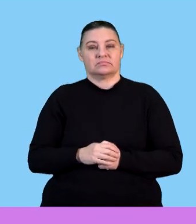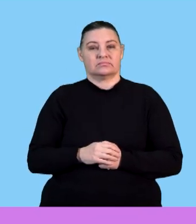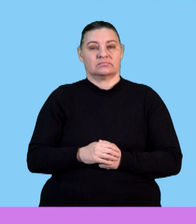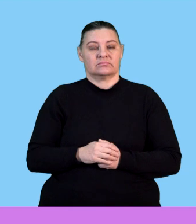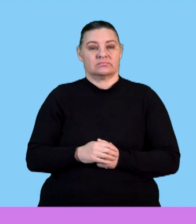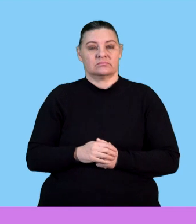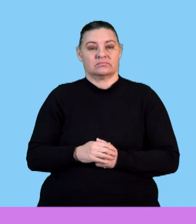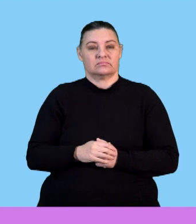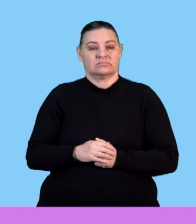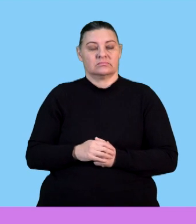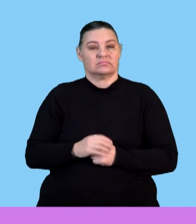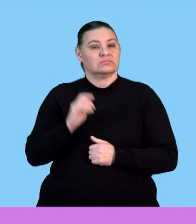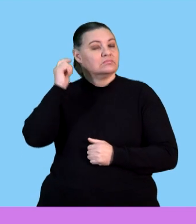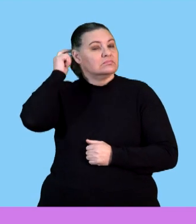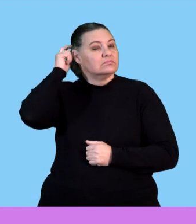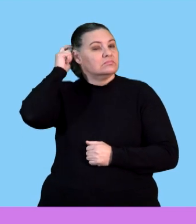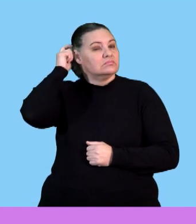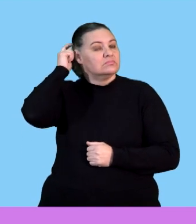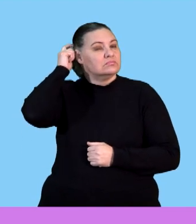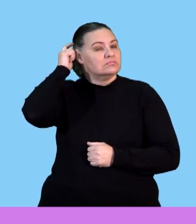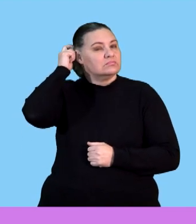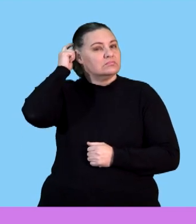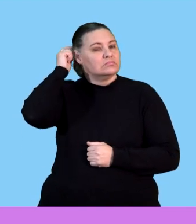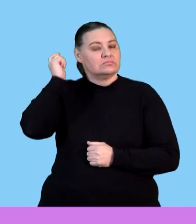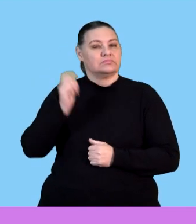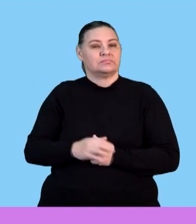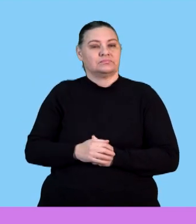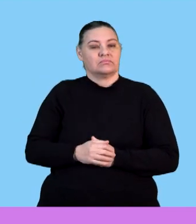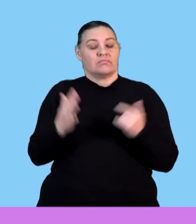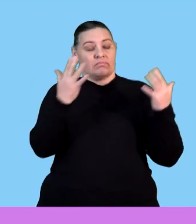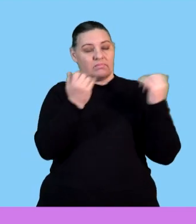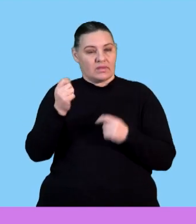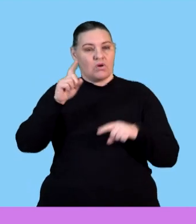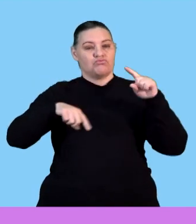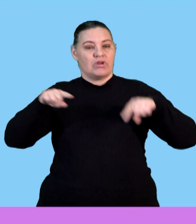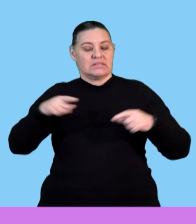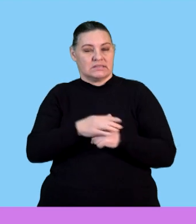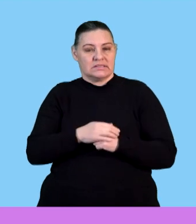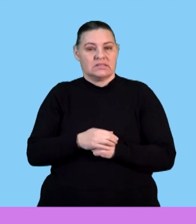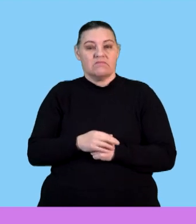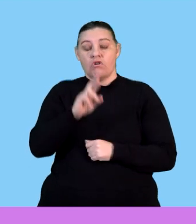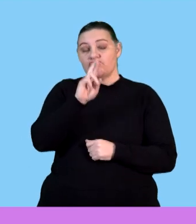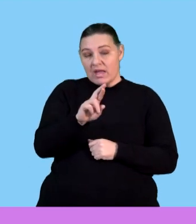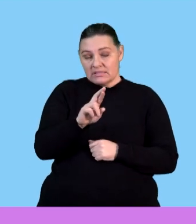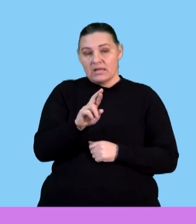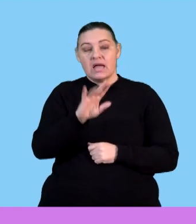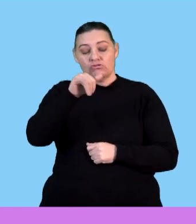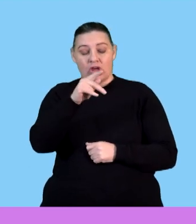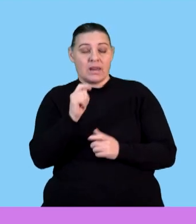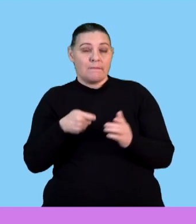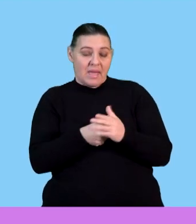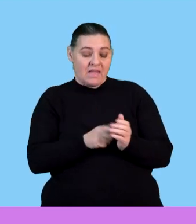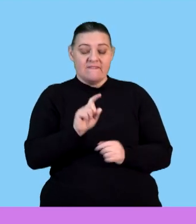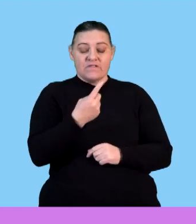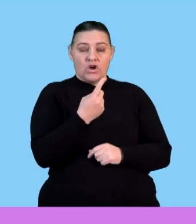that, let's just get that one out. All right, that's better. Okay, calculate the rate in rands that Jane paid